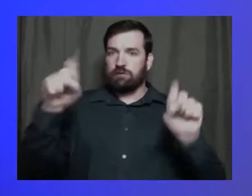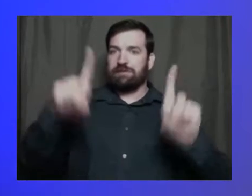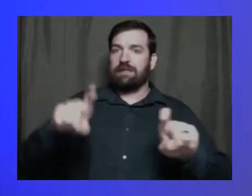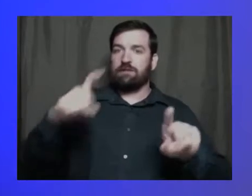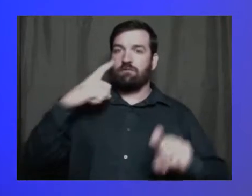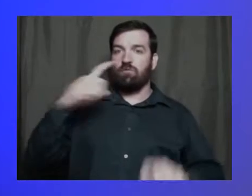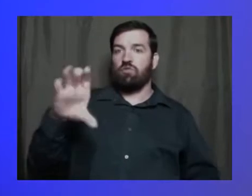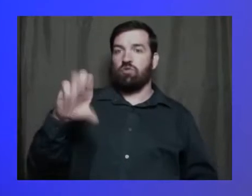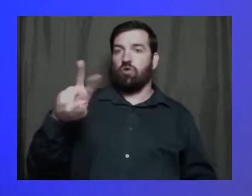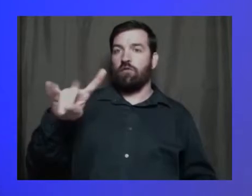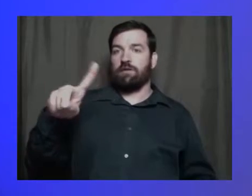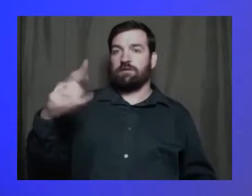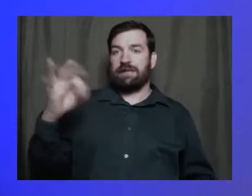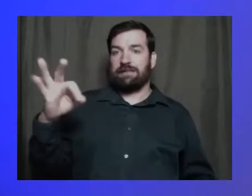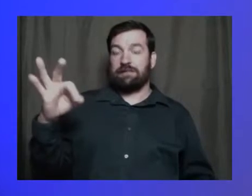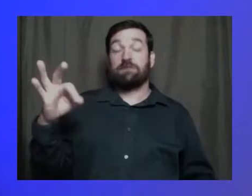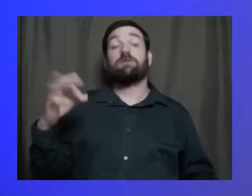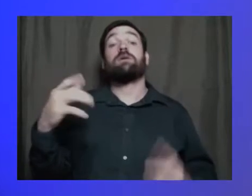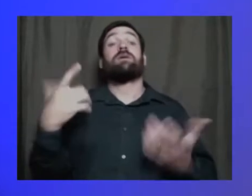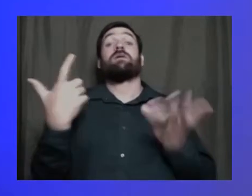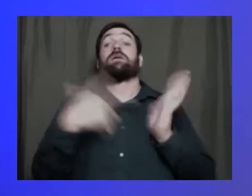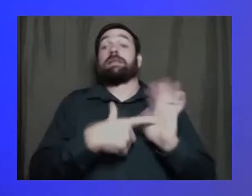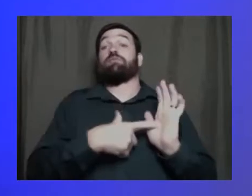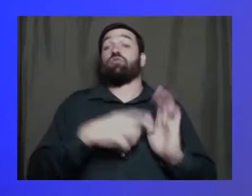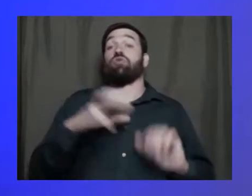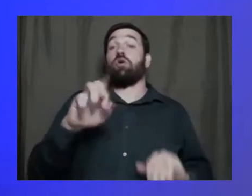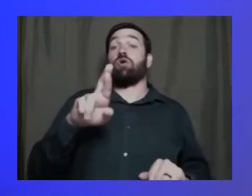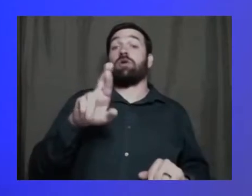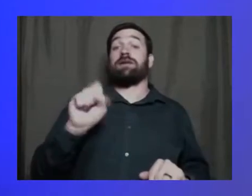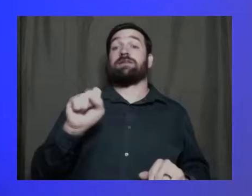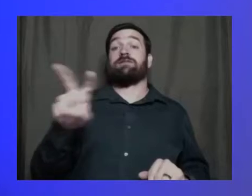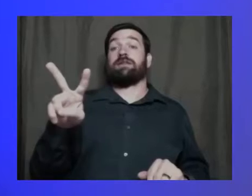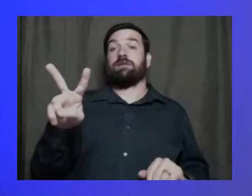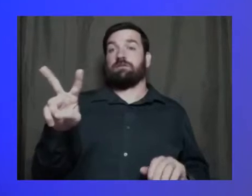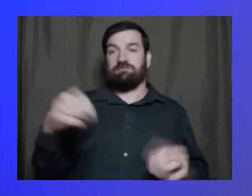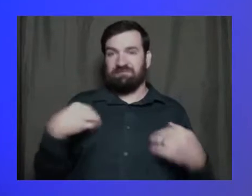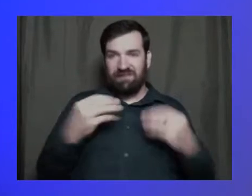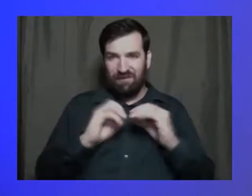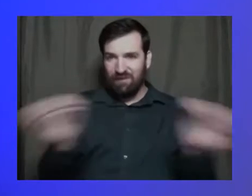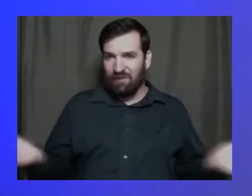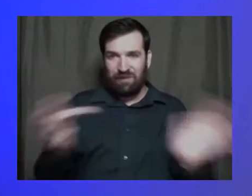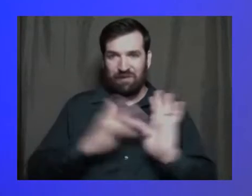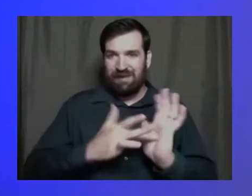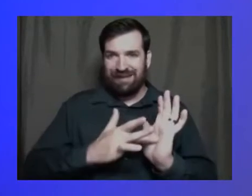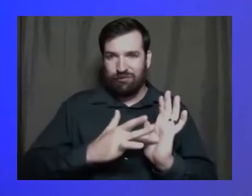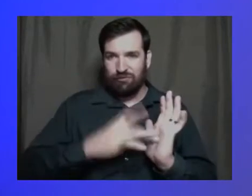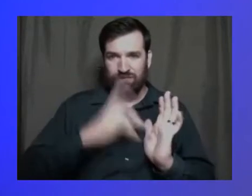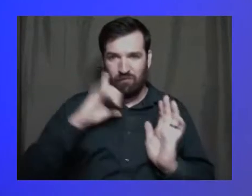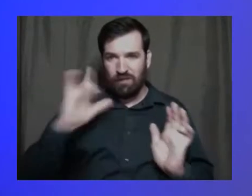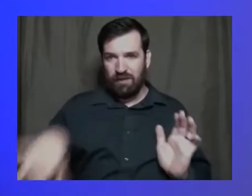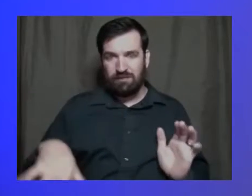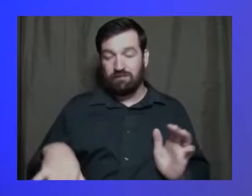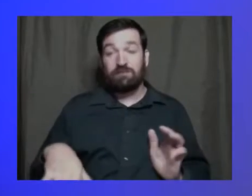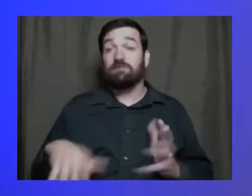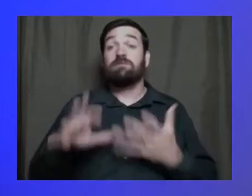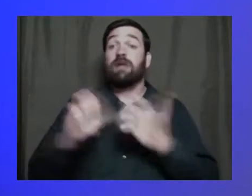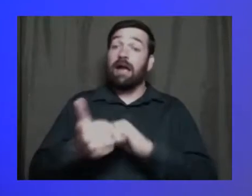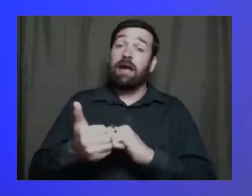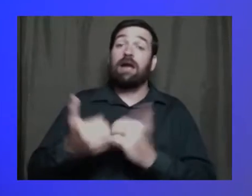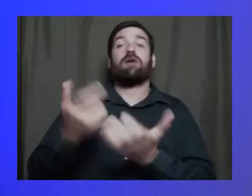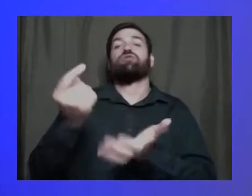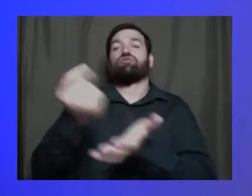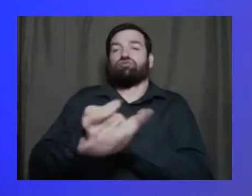for example, RSV, we don't have any medication against that, and we treat that symptomatically. So